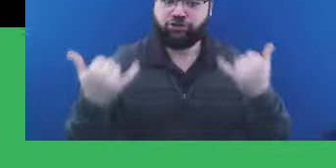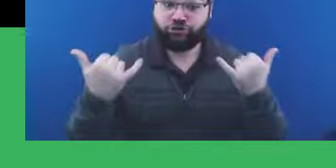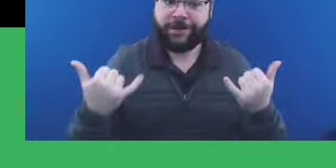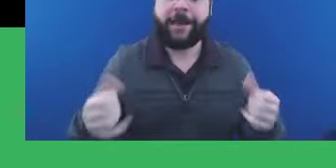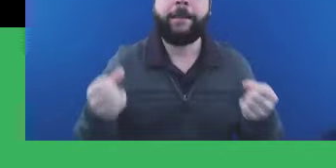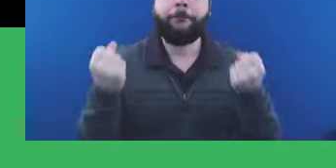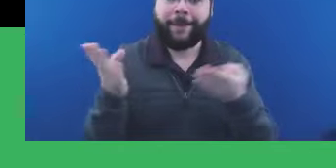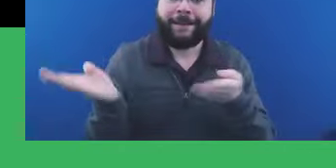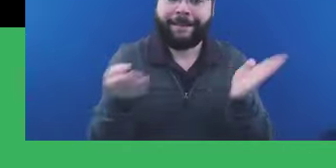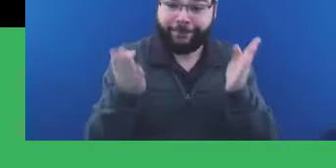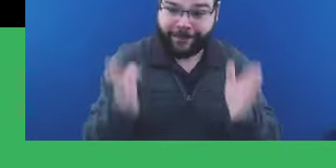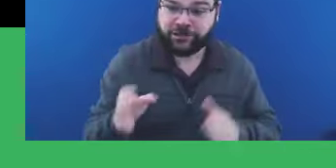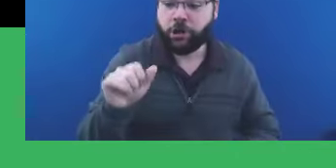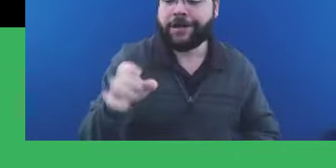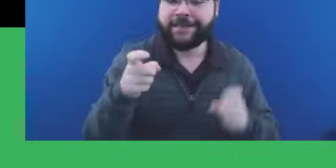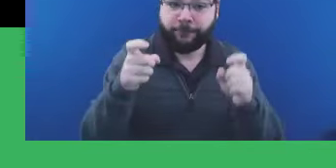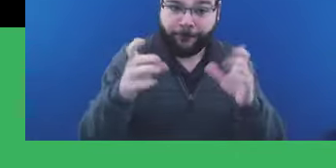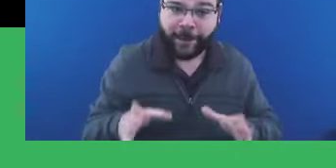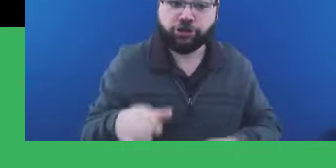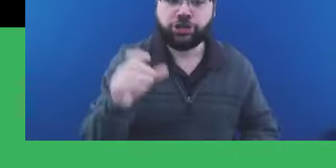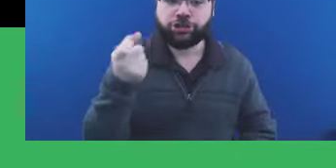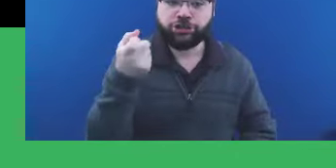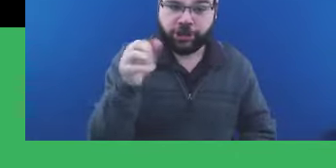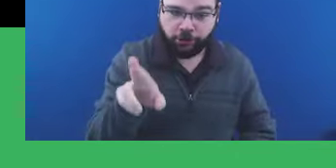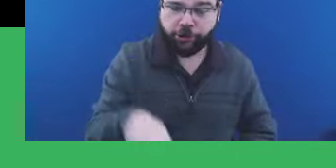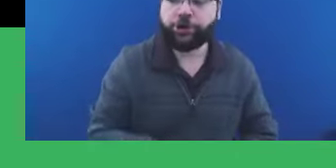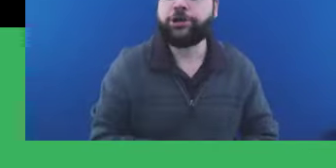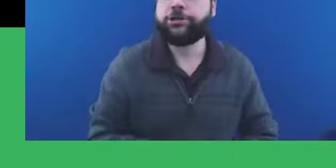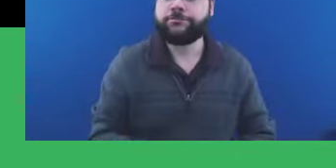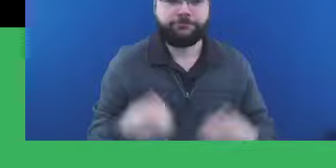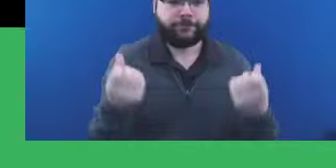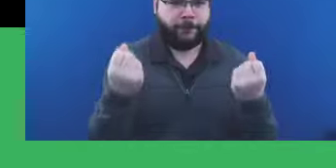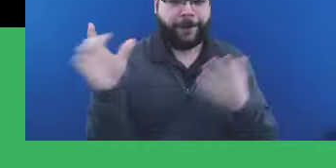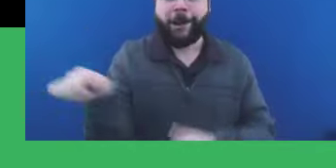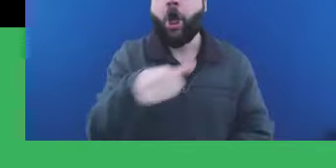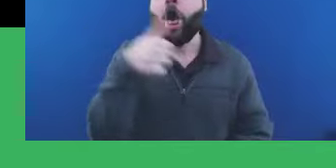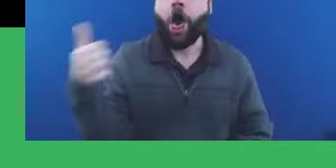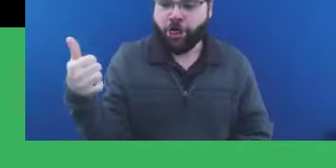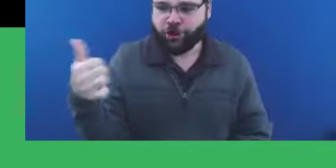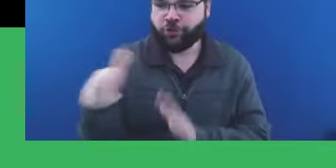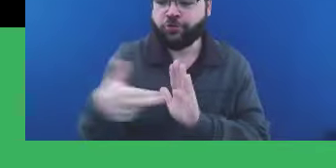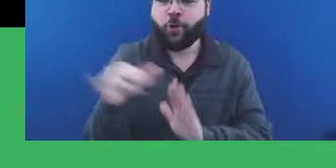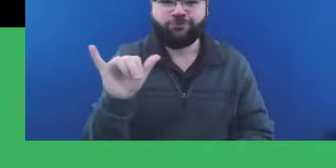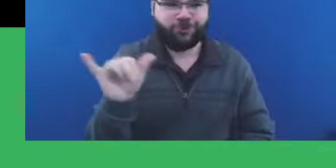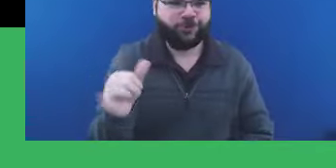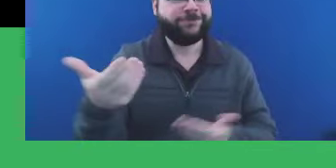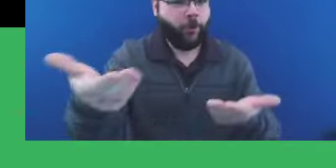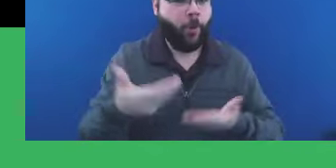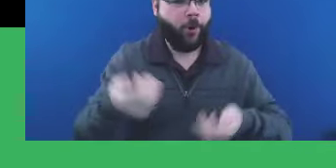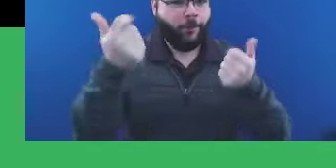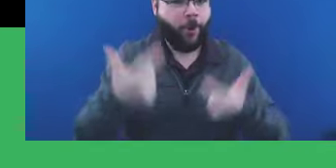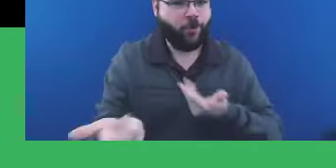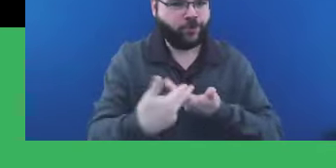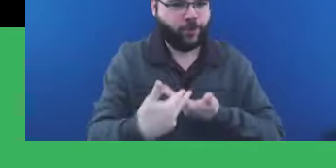of liaisons, case managers, shelters, and a lot of others. So excellent. Welcome to everybody who's here.